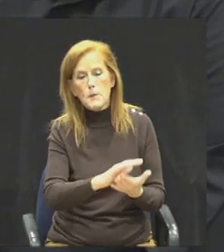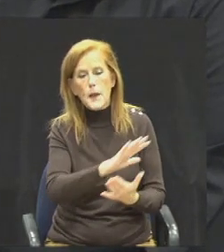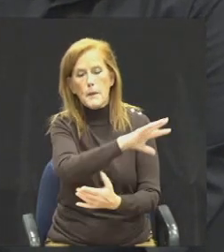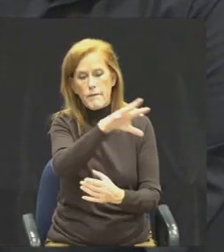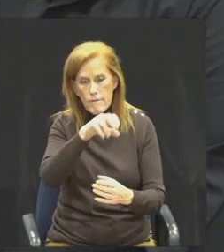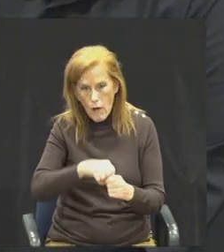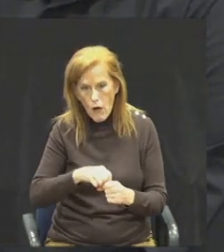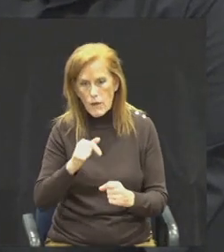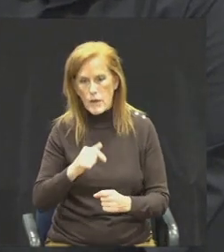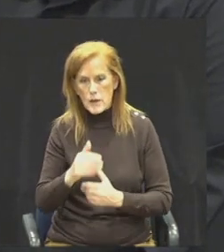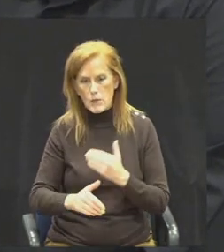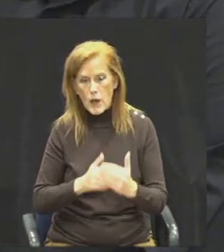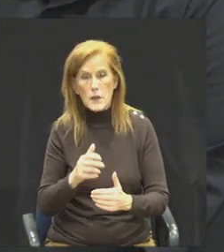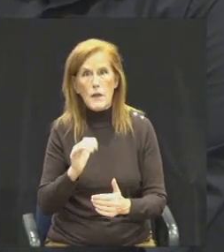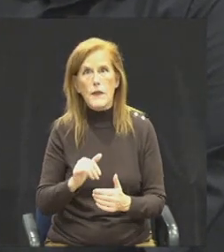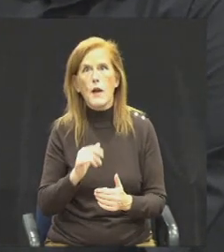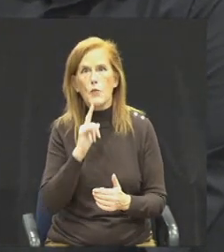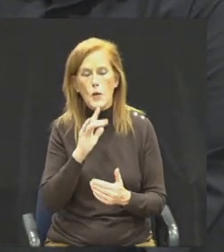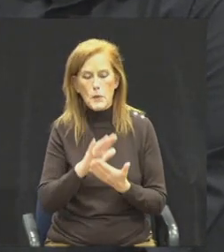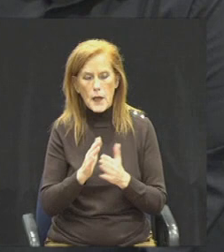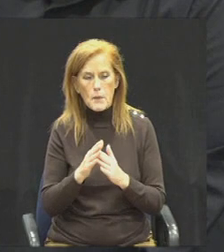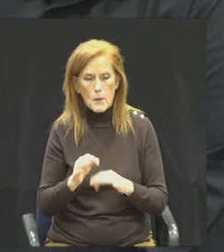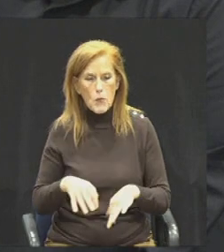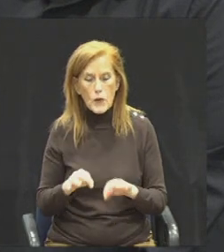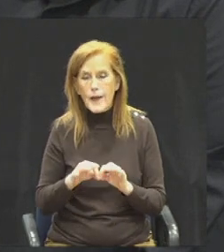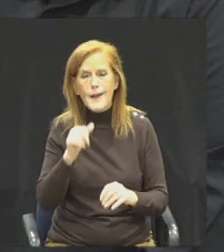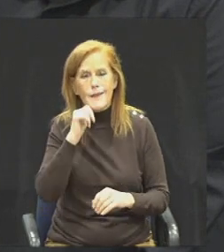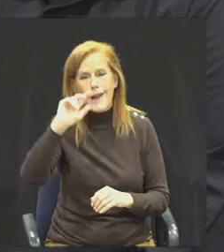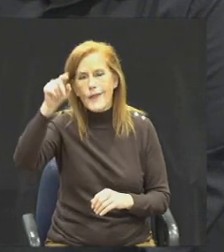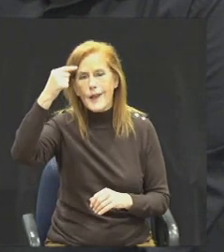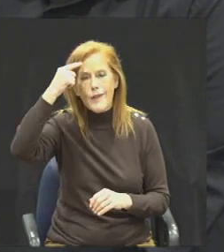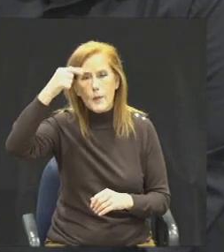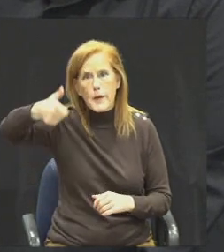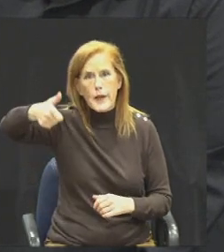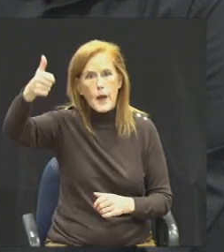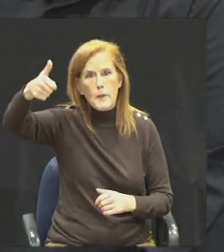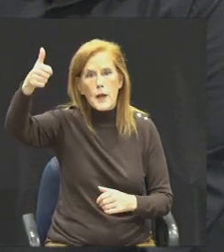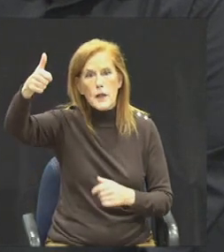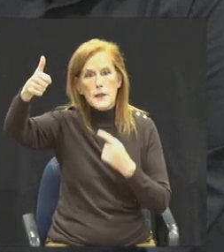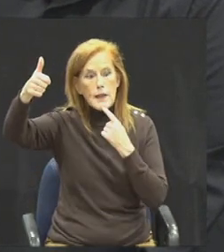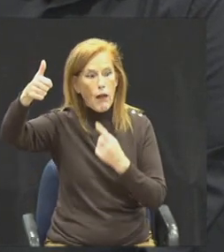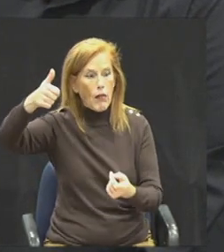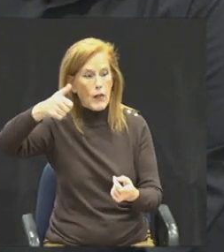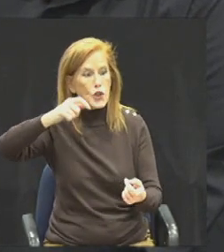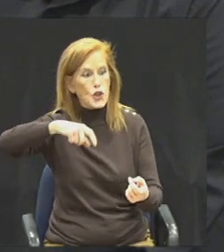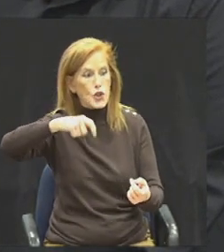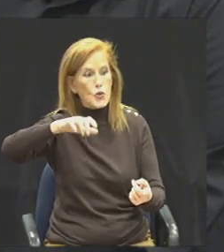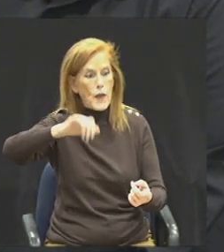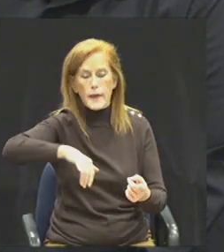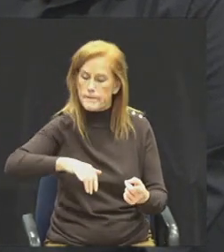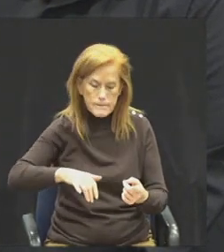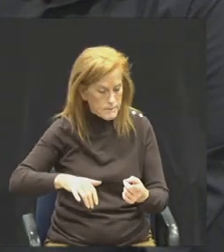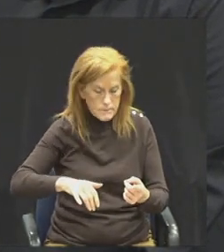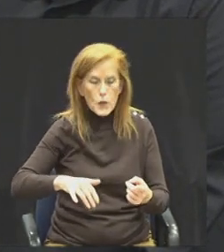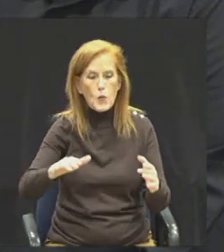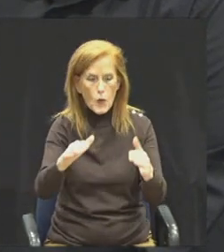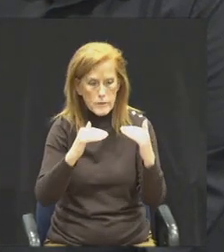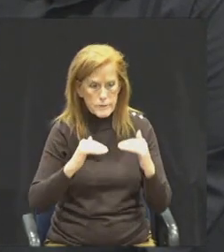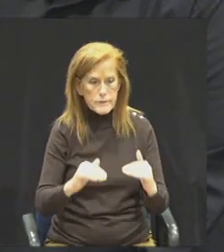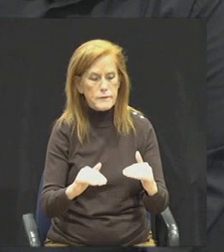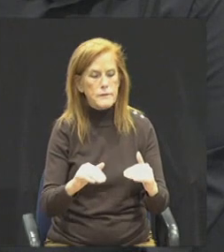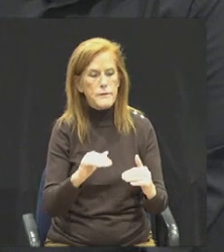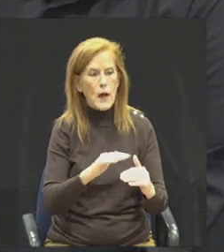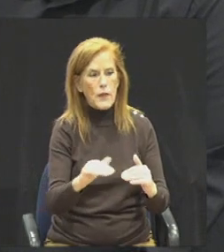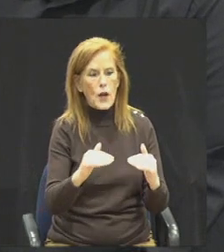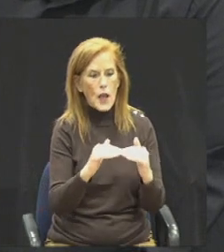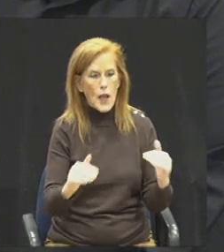make a difference. It's not going to be the government agency coming from on high telling you that you should do this. It's going to be actually involving people is how